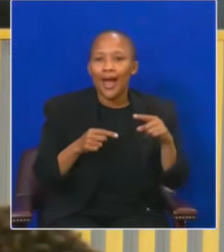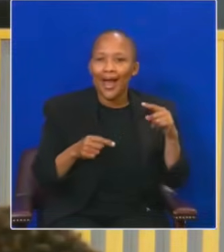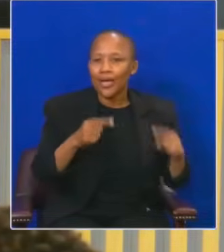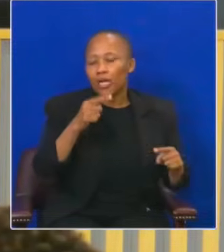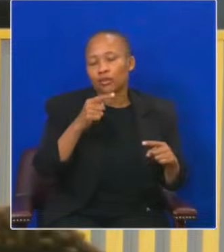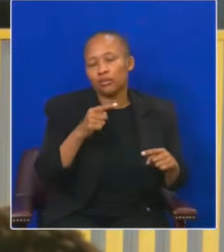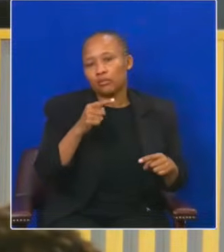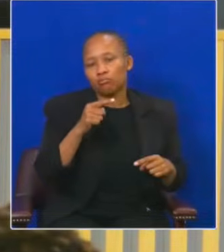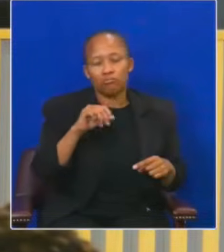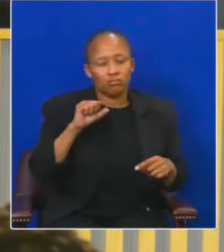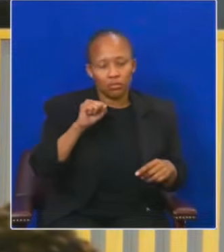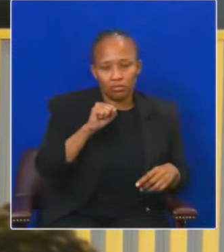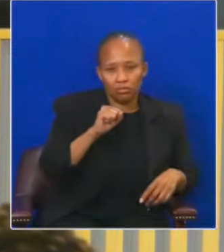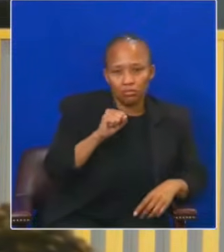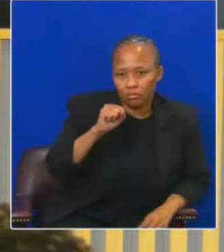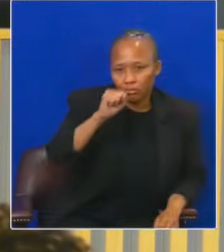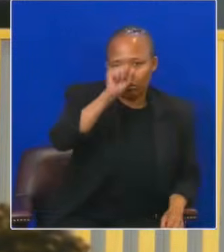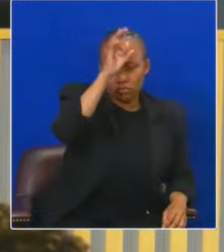when